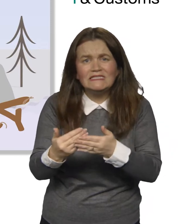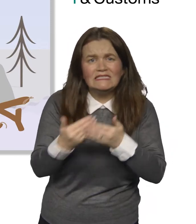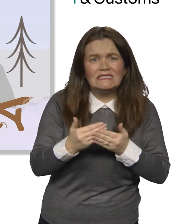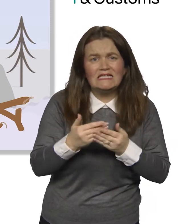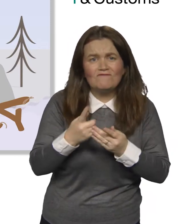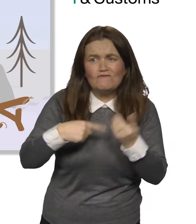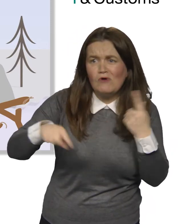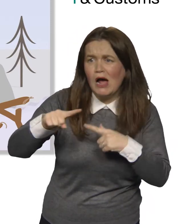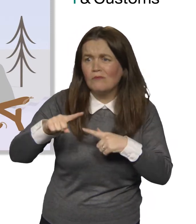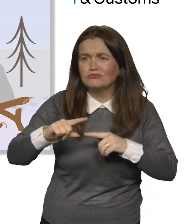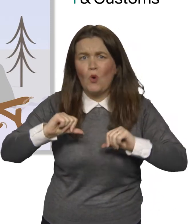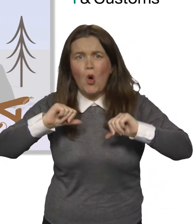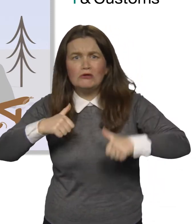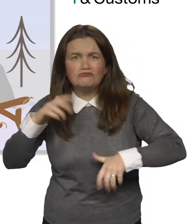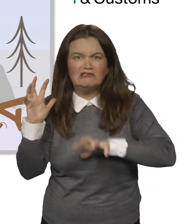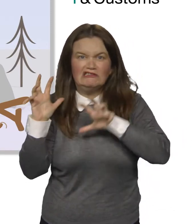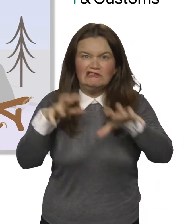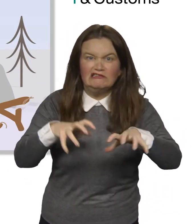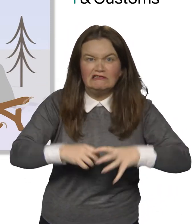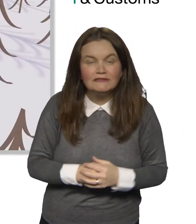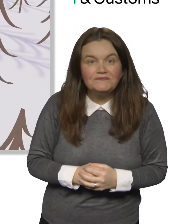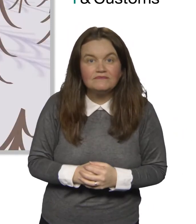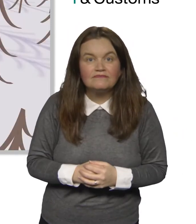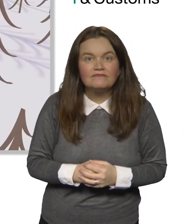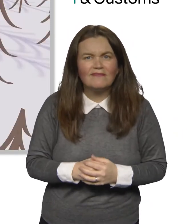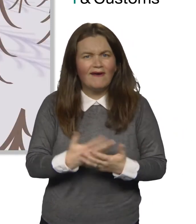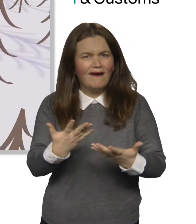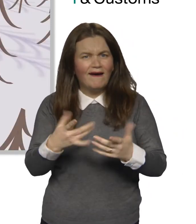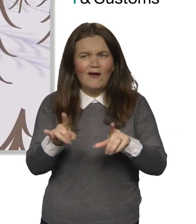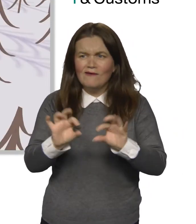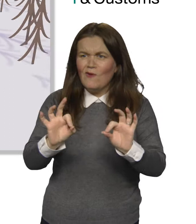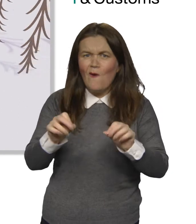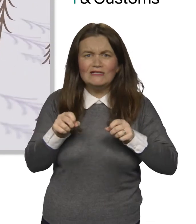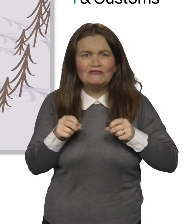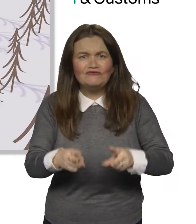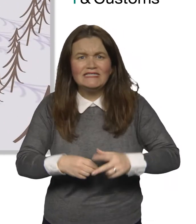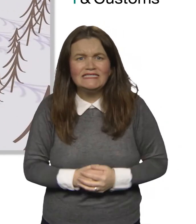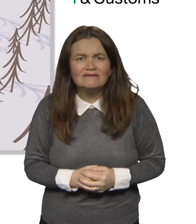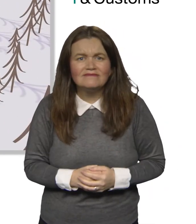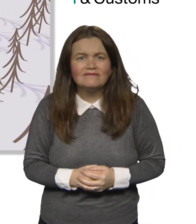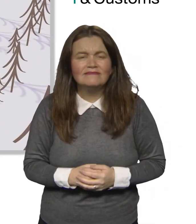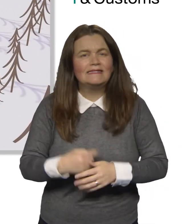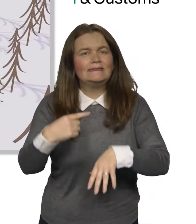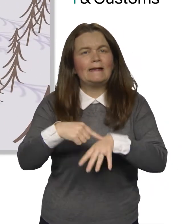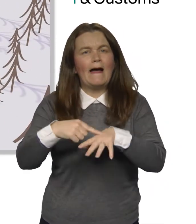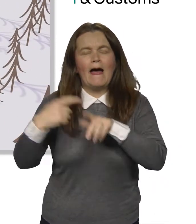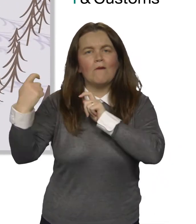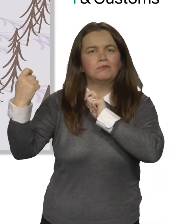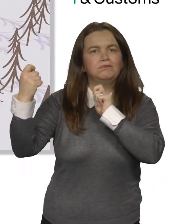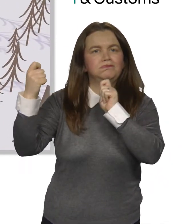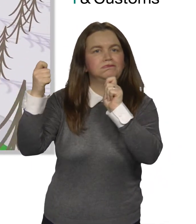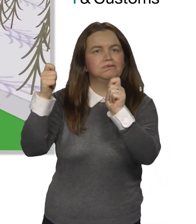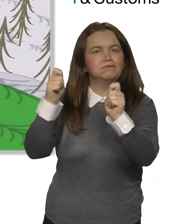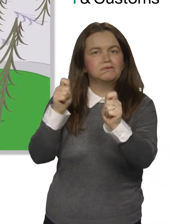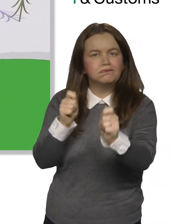from ravenous beasts. And come to think of it, no streets. But